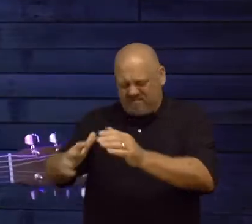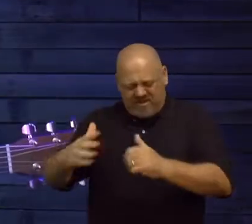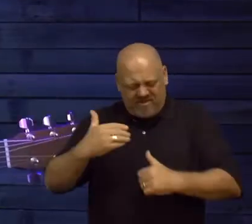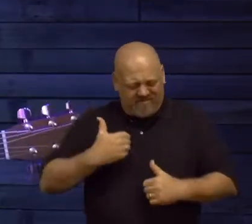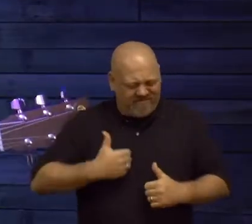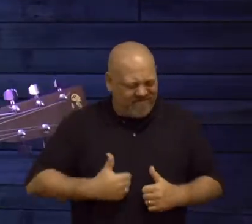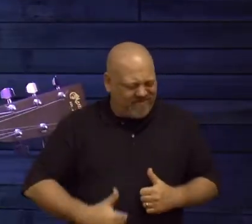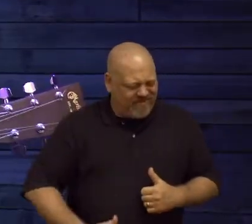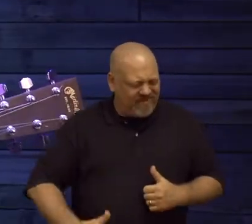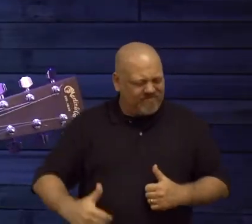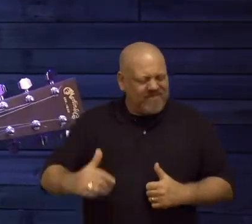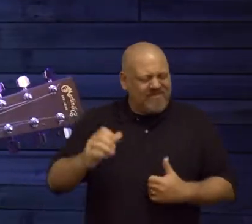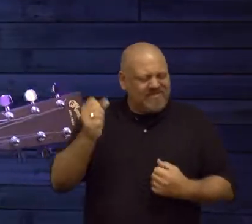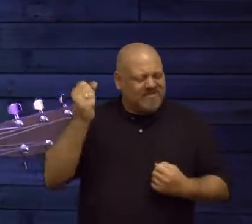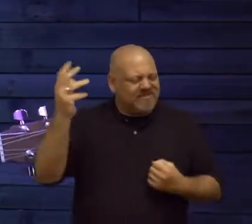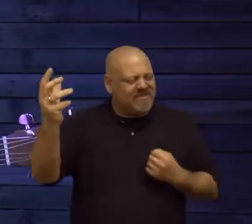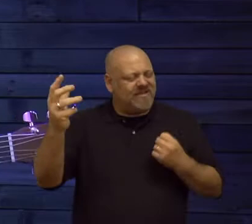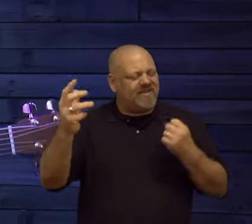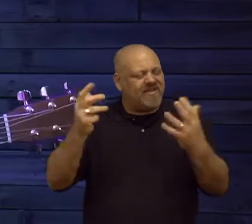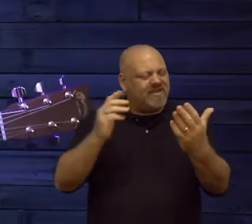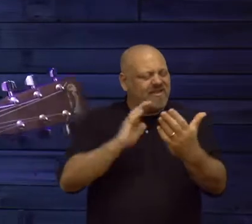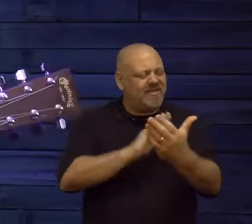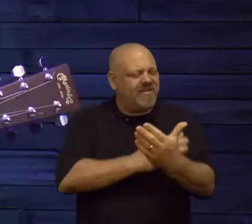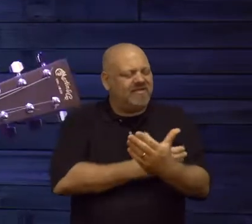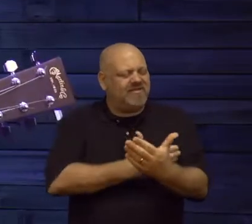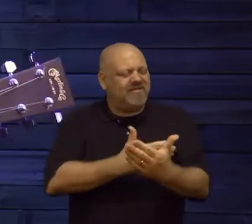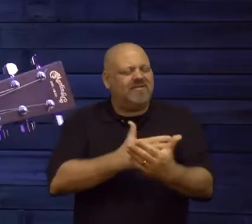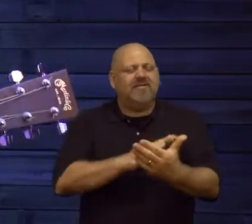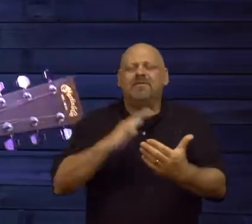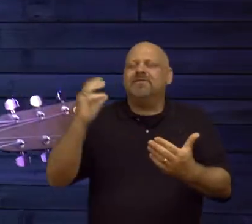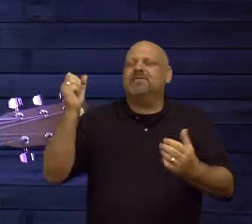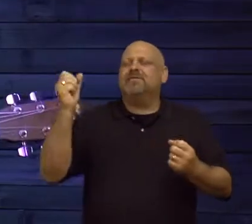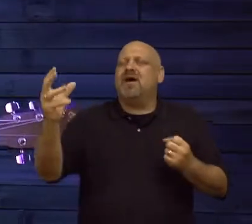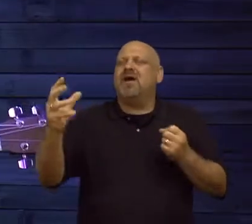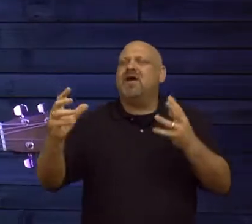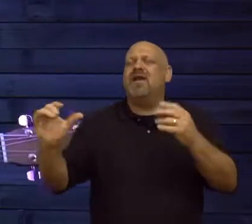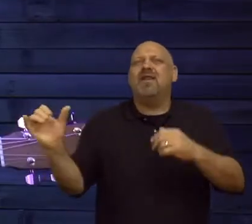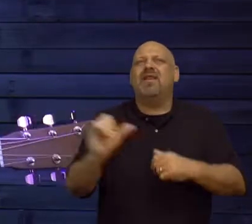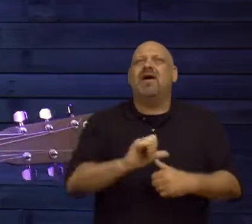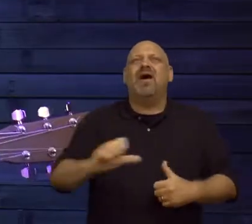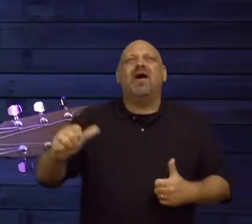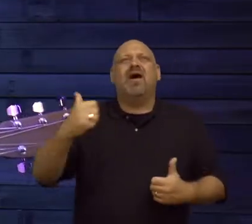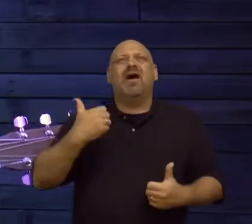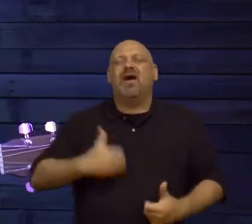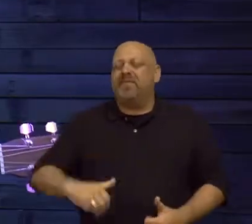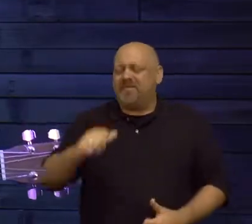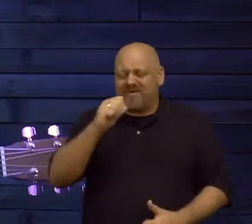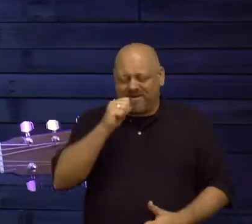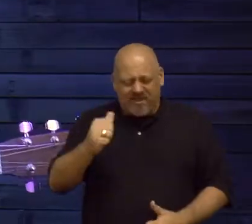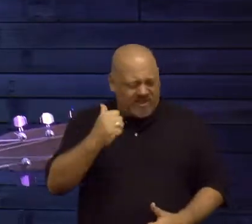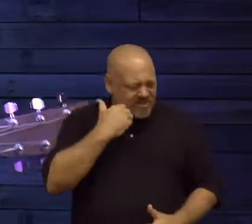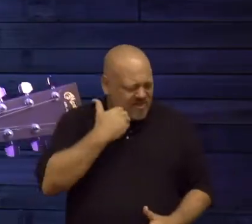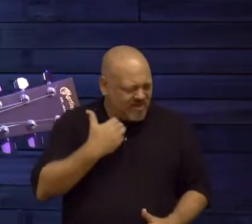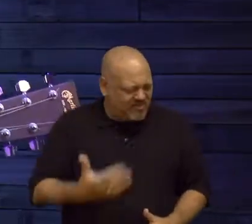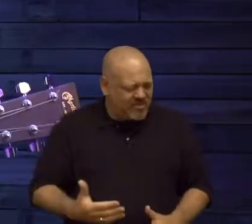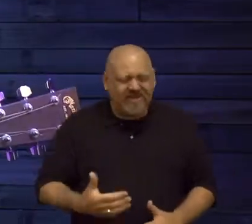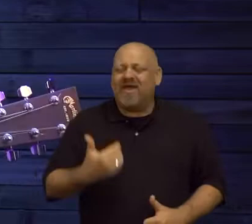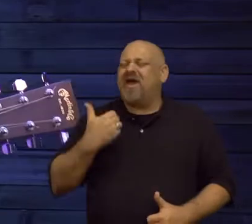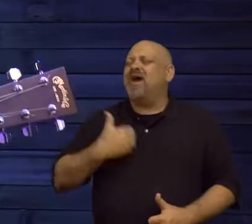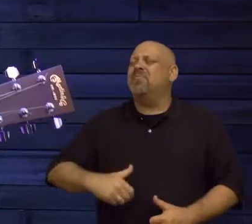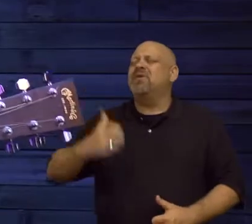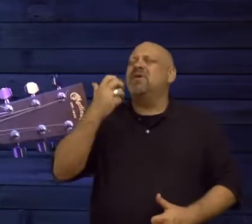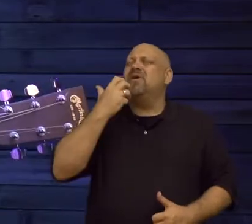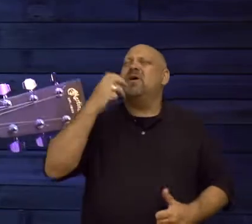worship. And I'm gonna sing my song like I am unashamed.